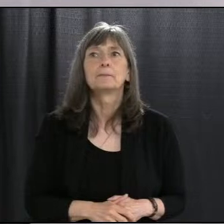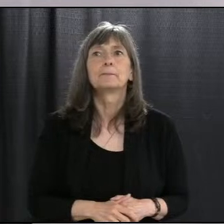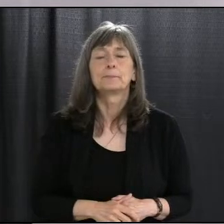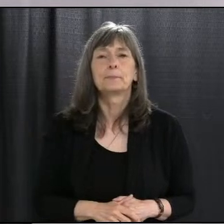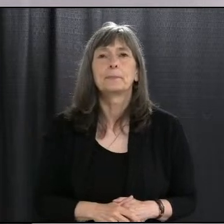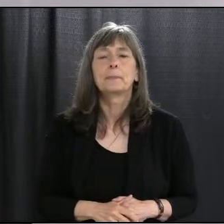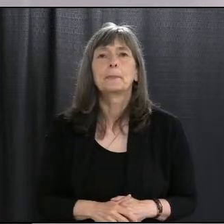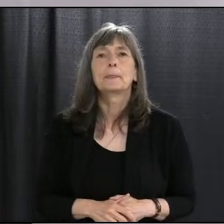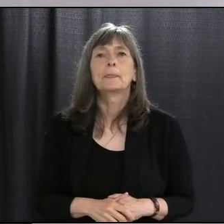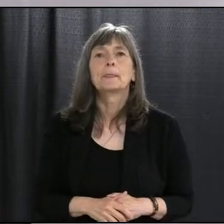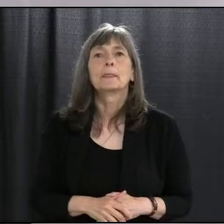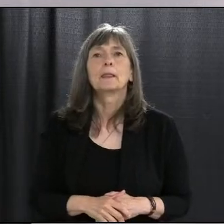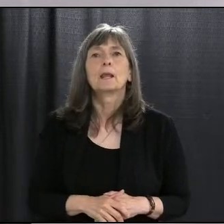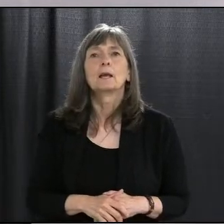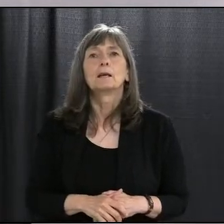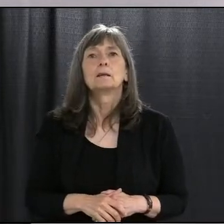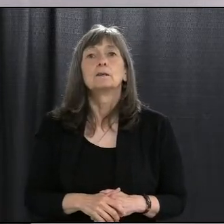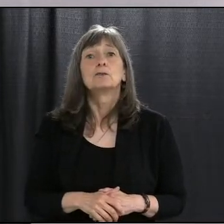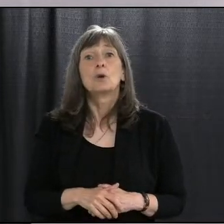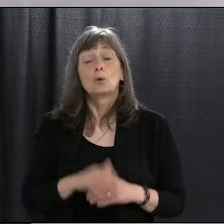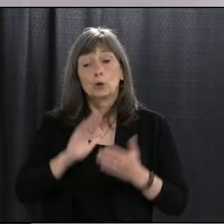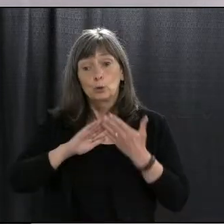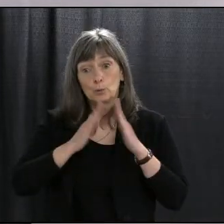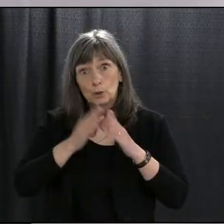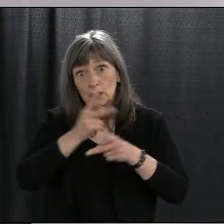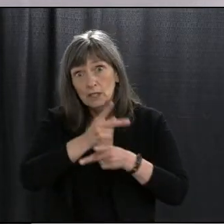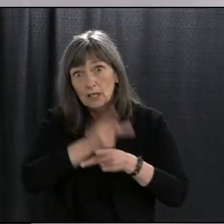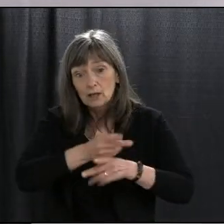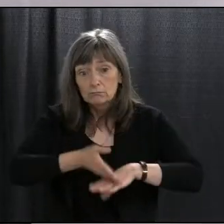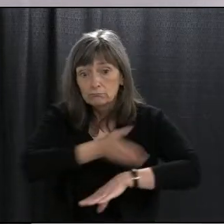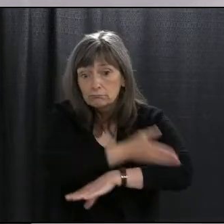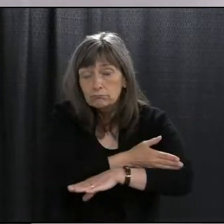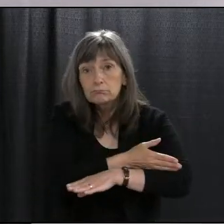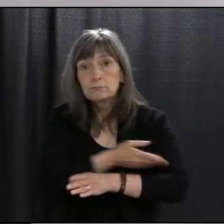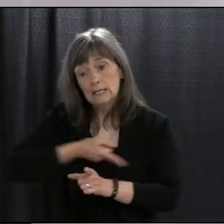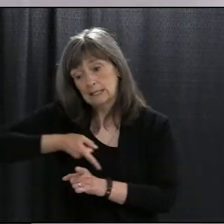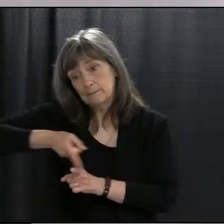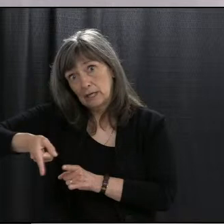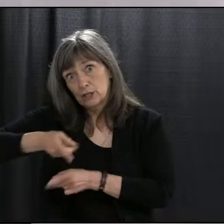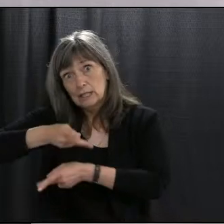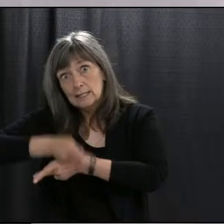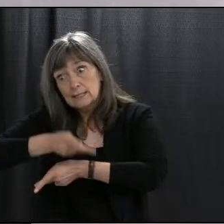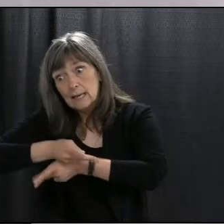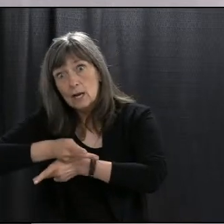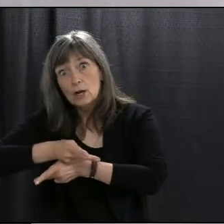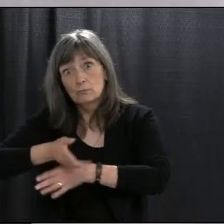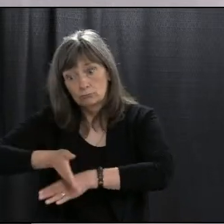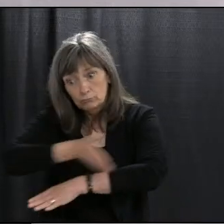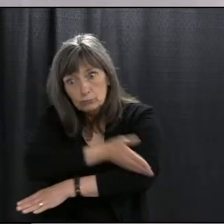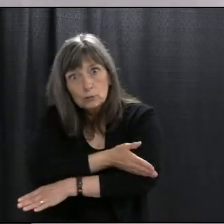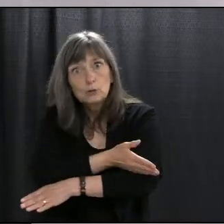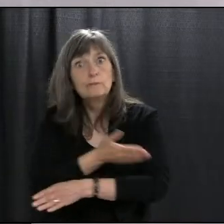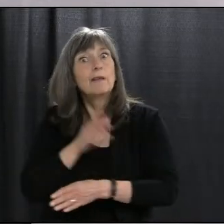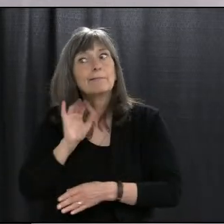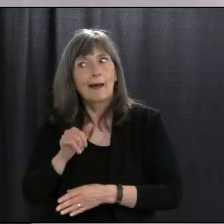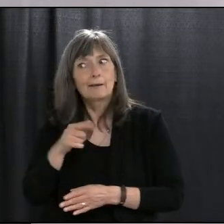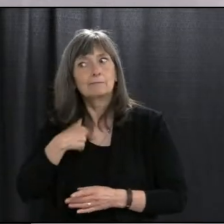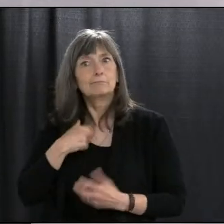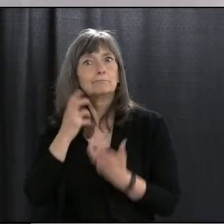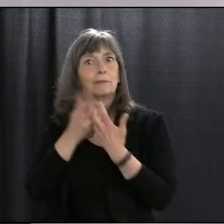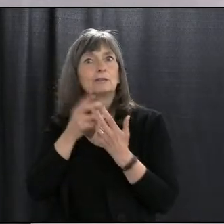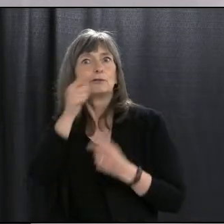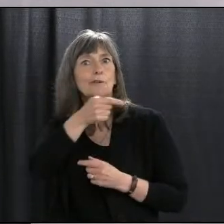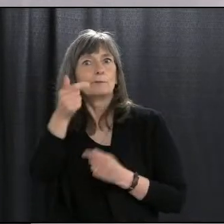So increasing access to both community care and to specialist care is consistent with the government's plan to transform and modernise healthcare in this